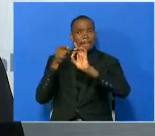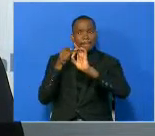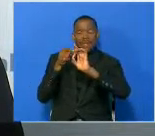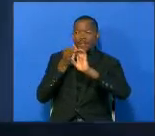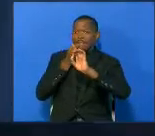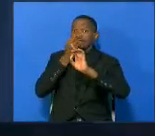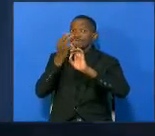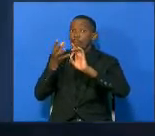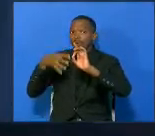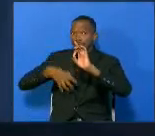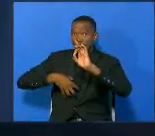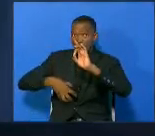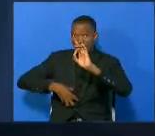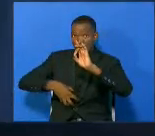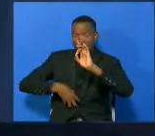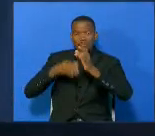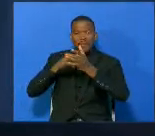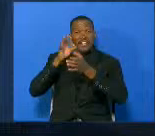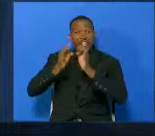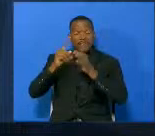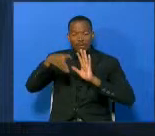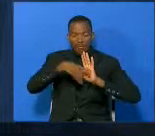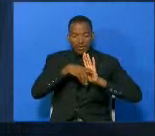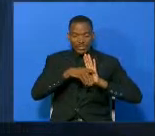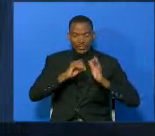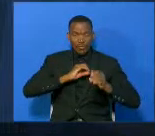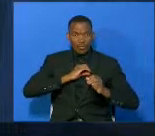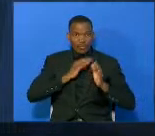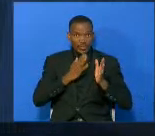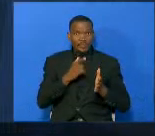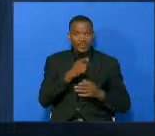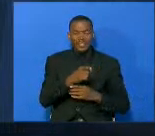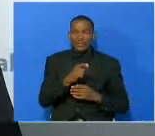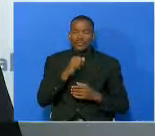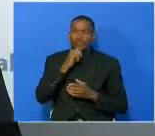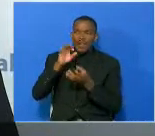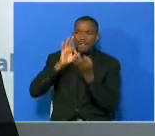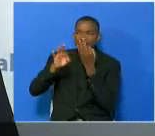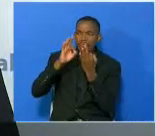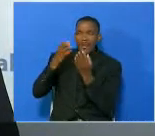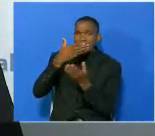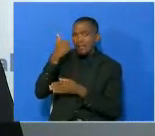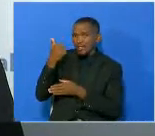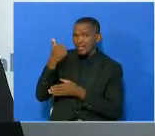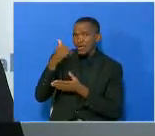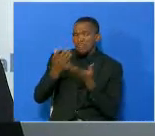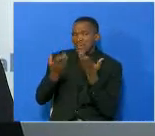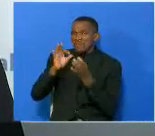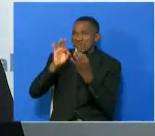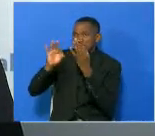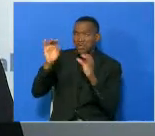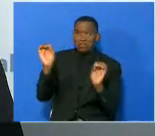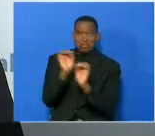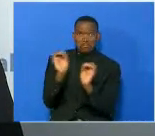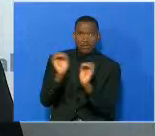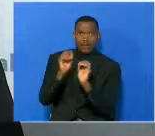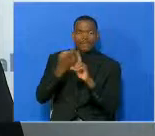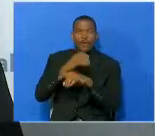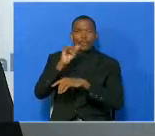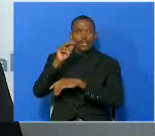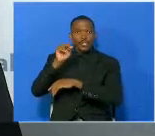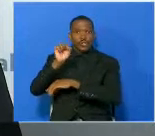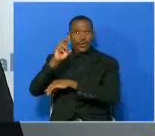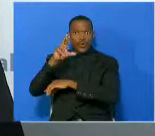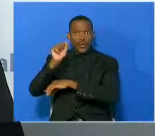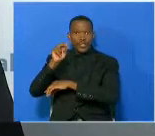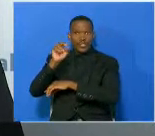them of their complaint. If the policyholder does not get a satisfactory response or no response at all from the insurer,